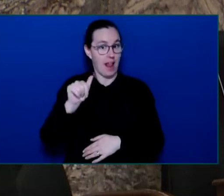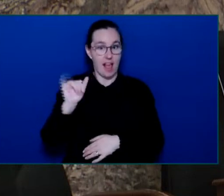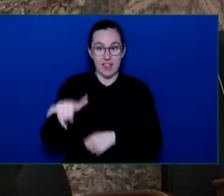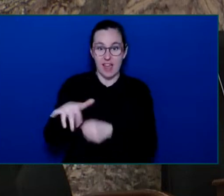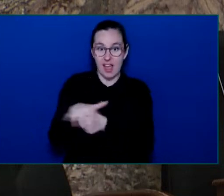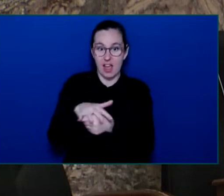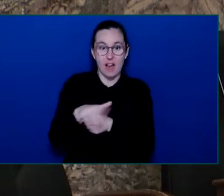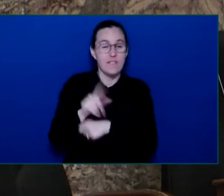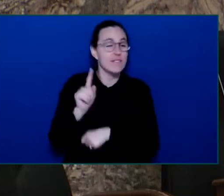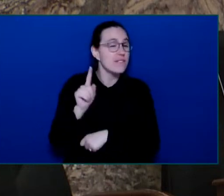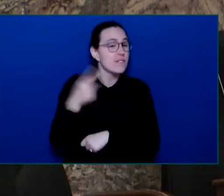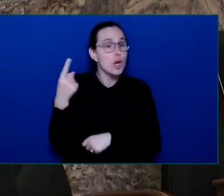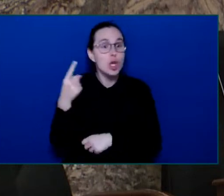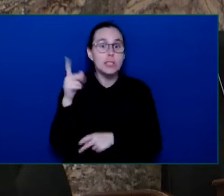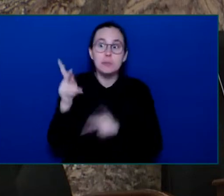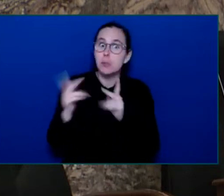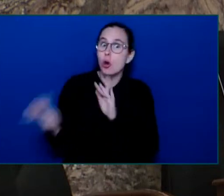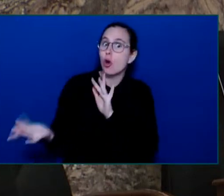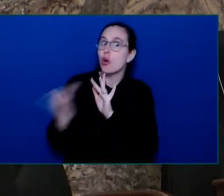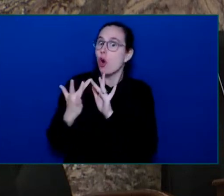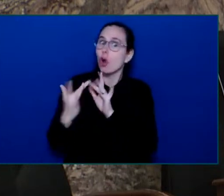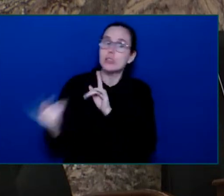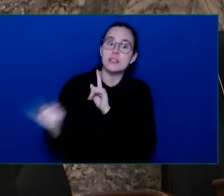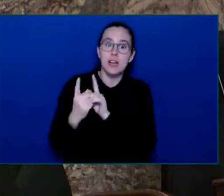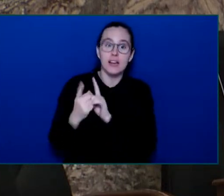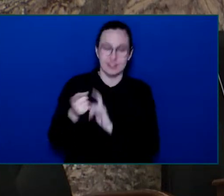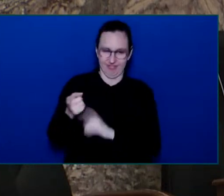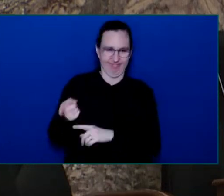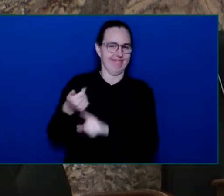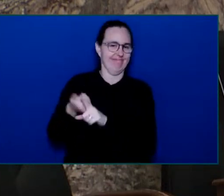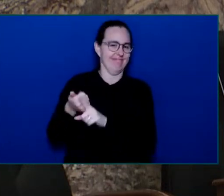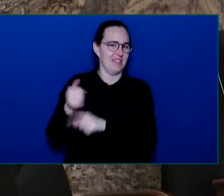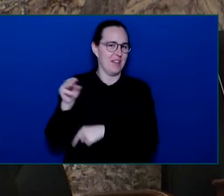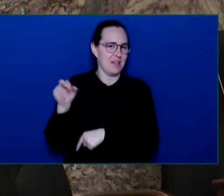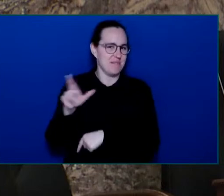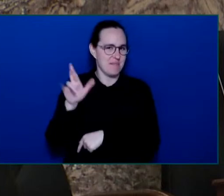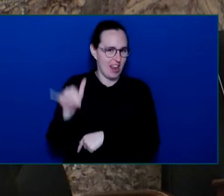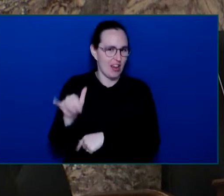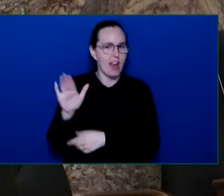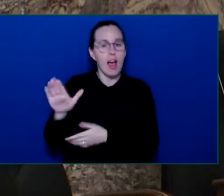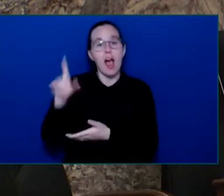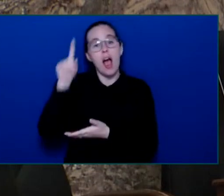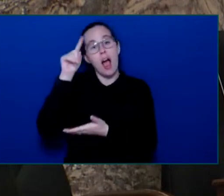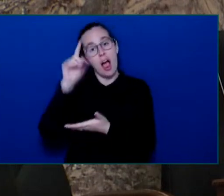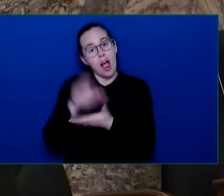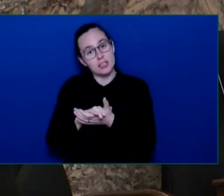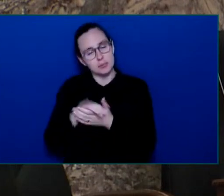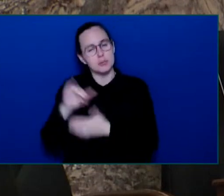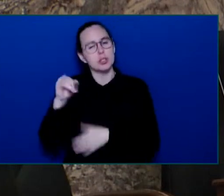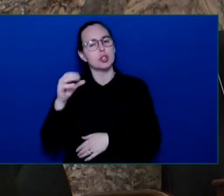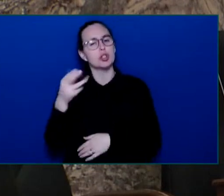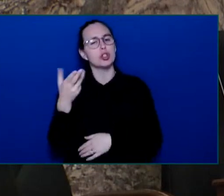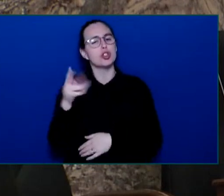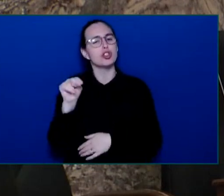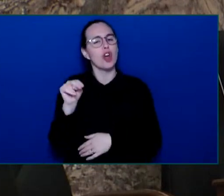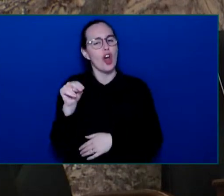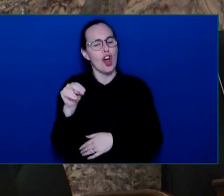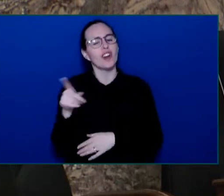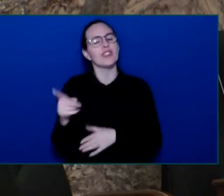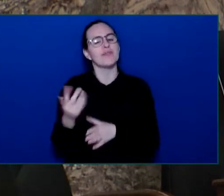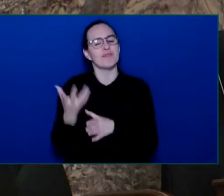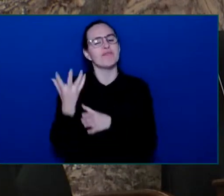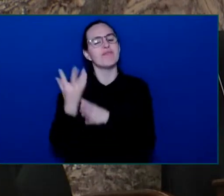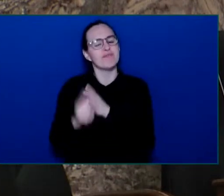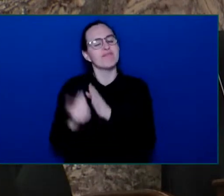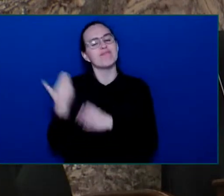husband John, who sadly passed away in 2018. Mary sat across from me, she looked me in the eye, and she said to me,